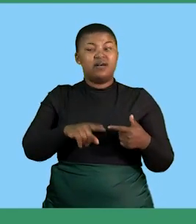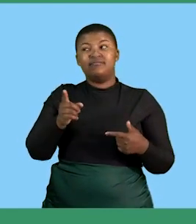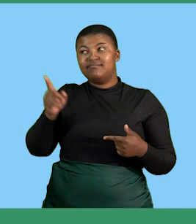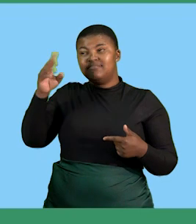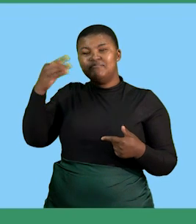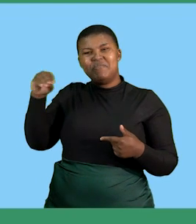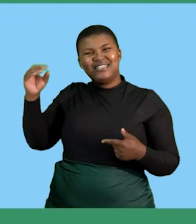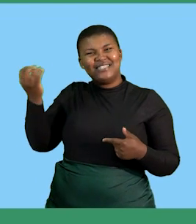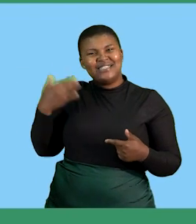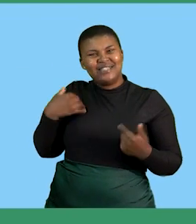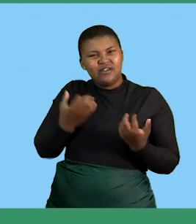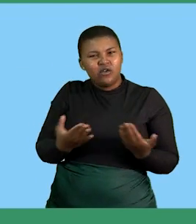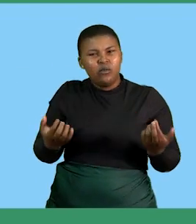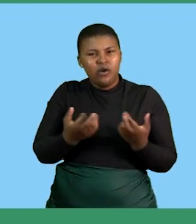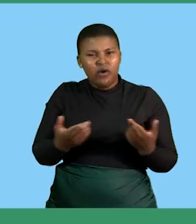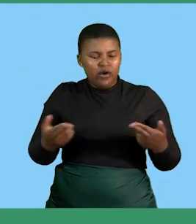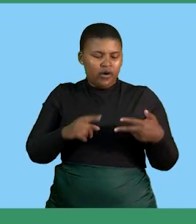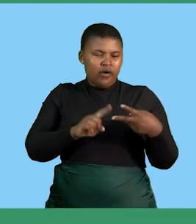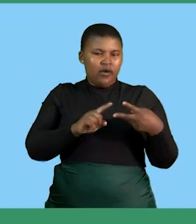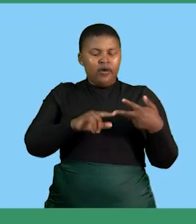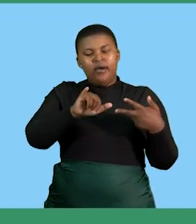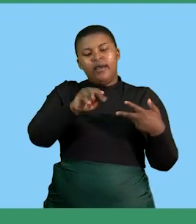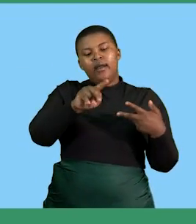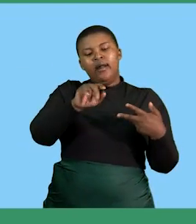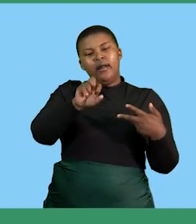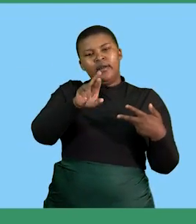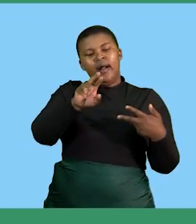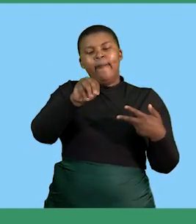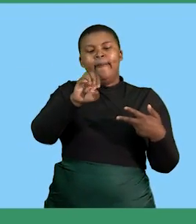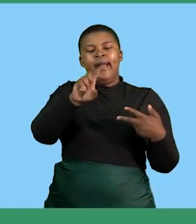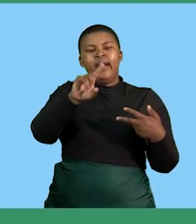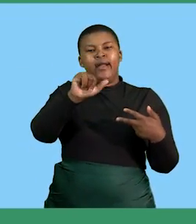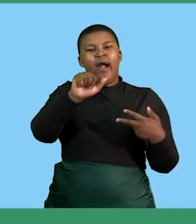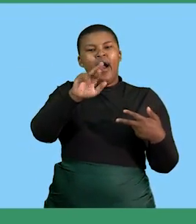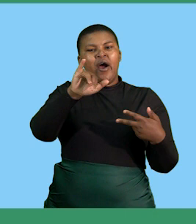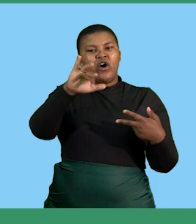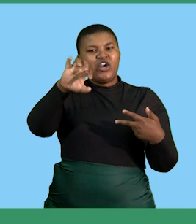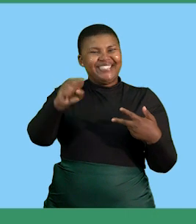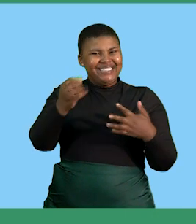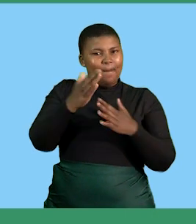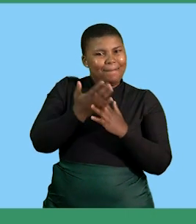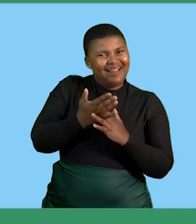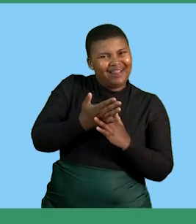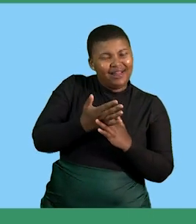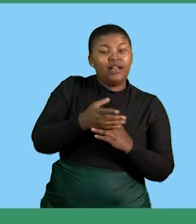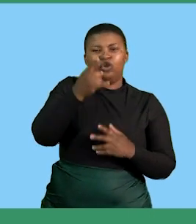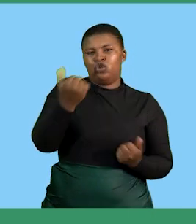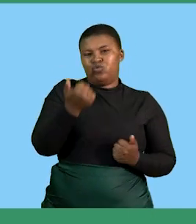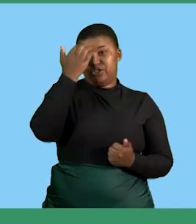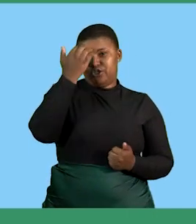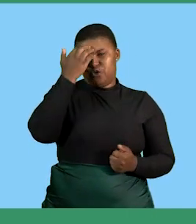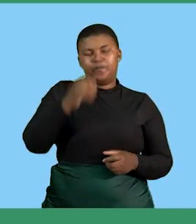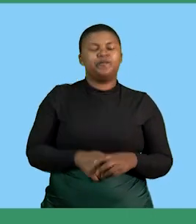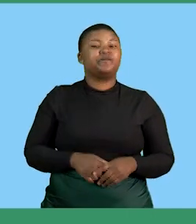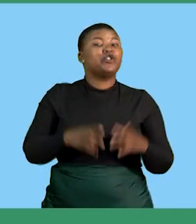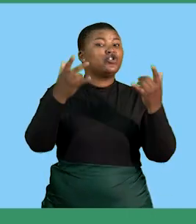and our intermediaries. And these three should already be familiar to you guys. Now, today's lesson, we are going to focus on the